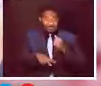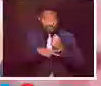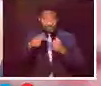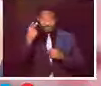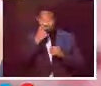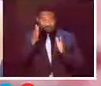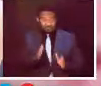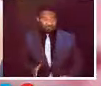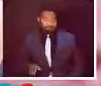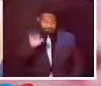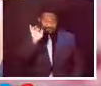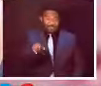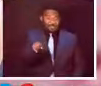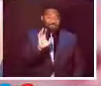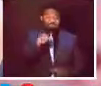Non-negotiable.